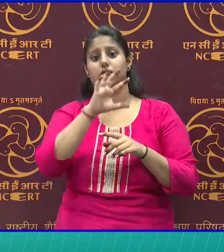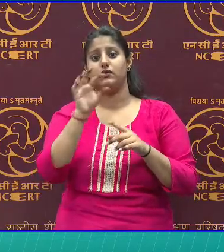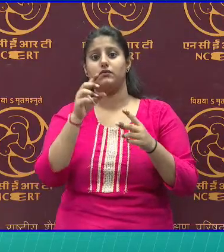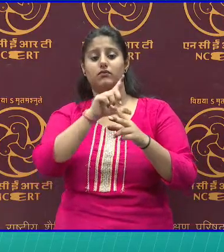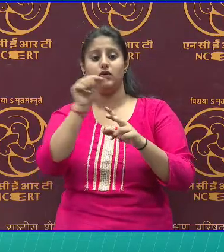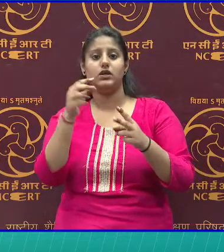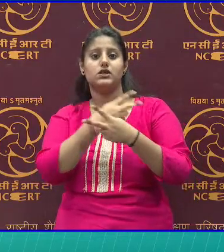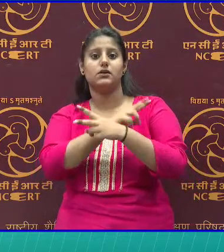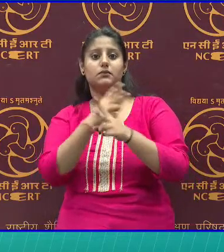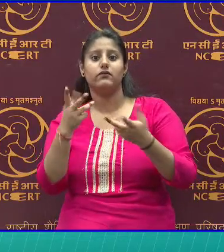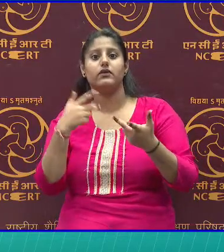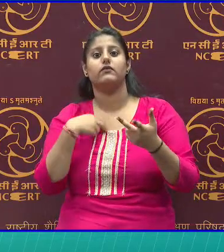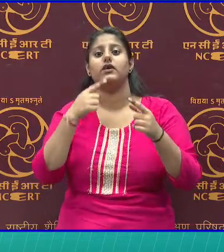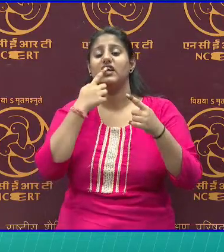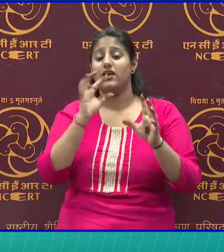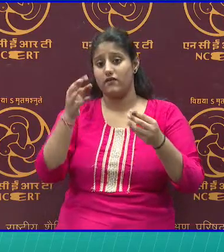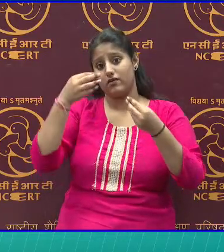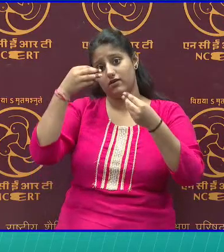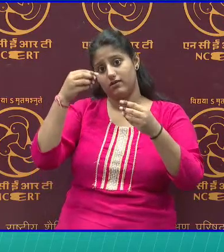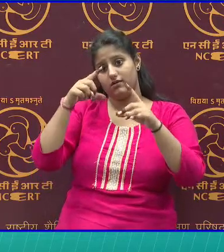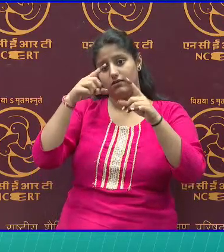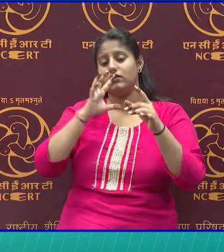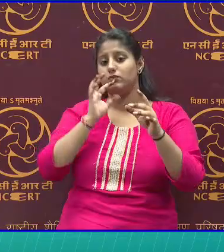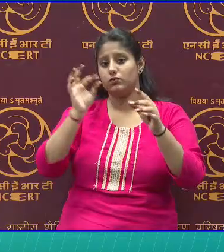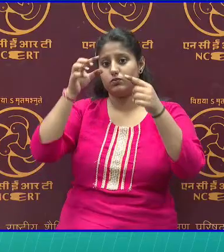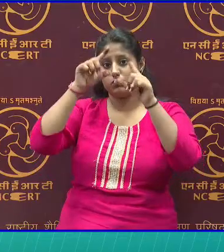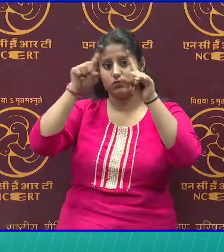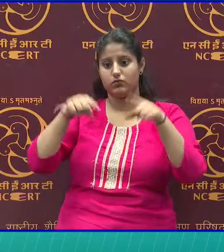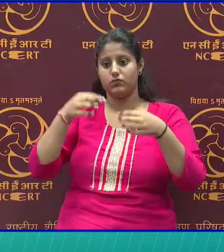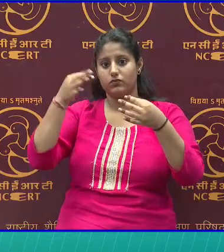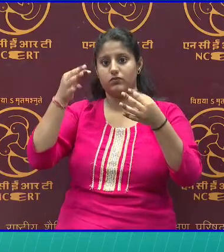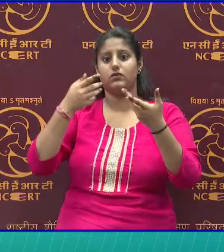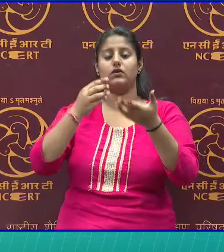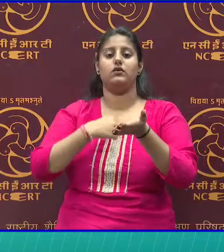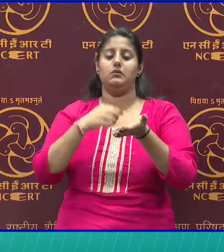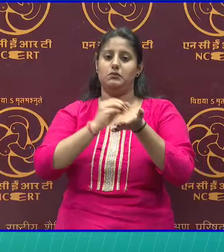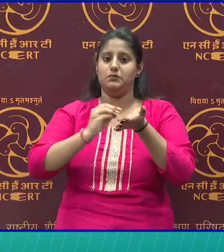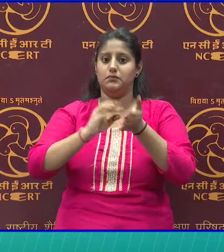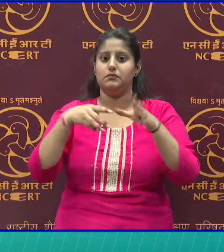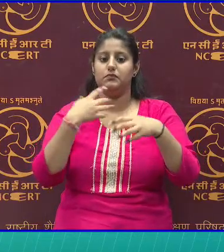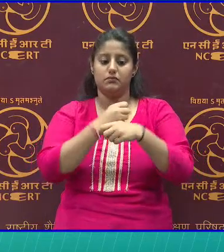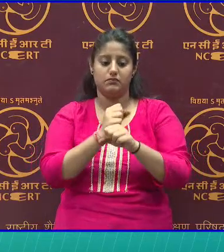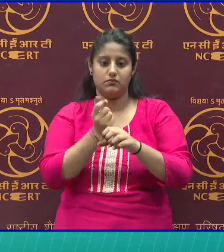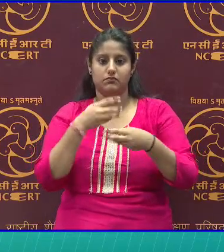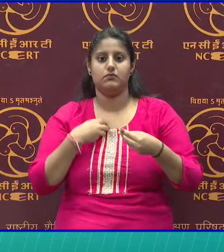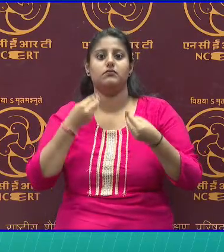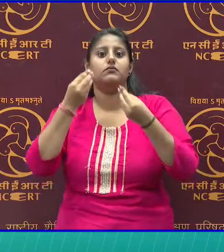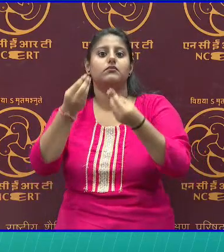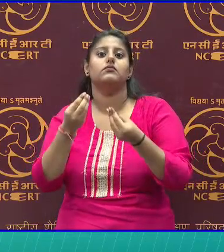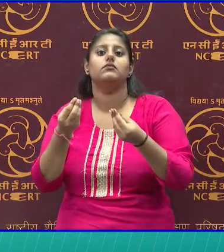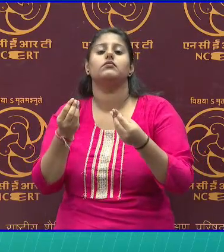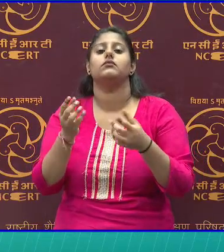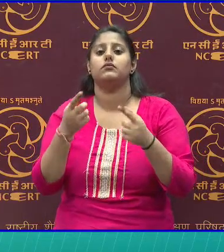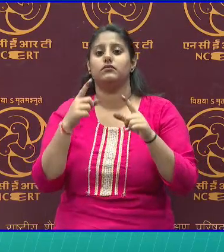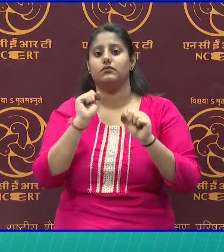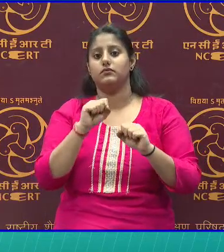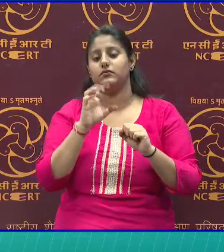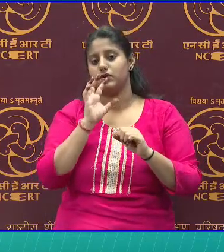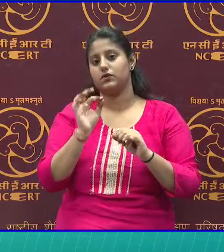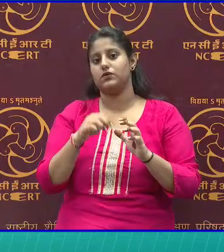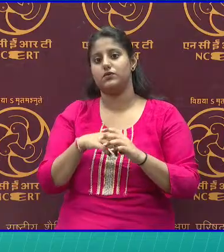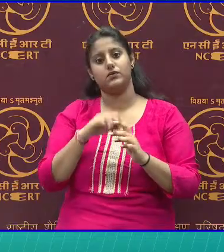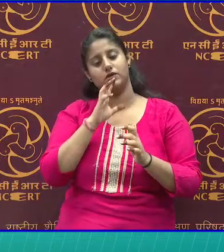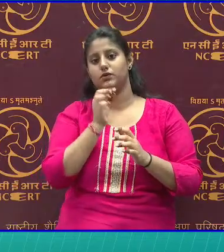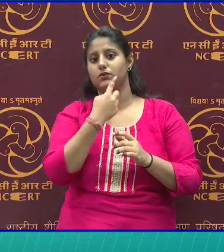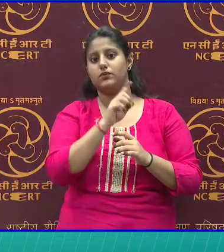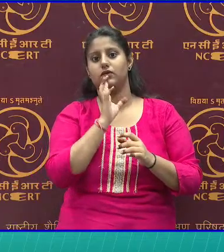world, a real card made with paper, which we ourselves have made, would be a fascinating treat and delight. Yeah. True,